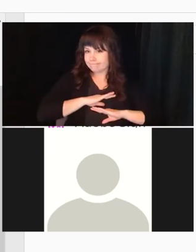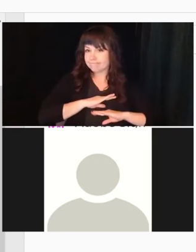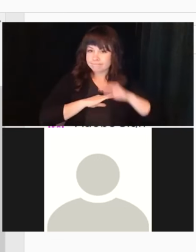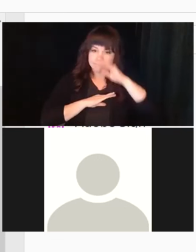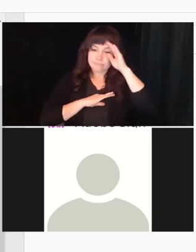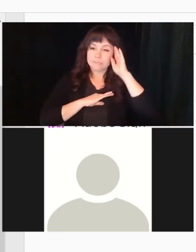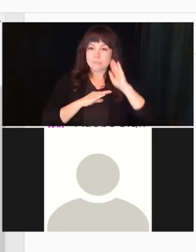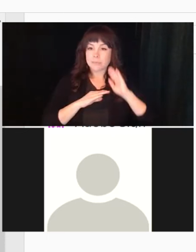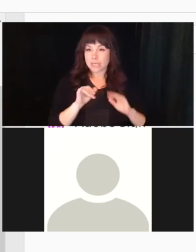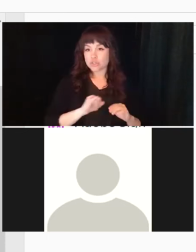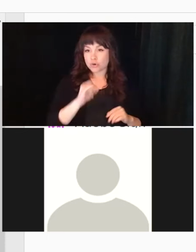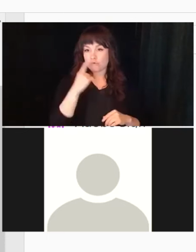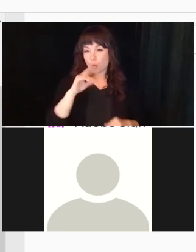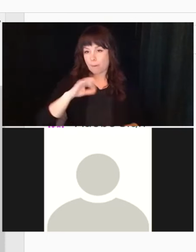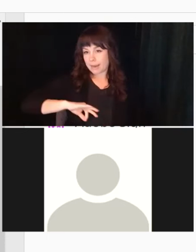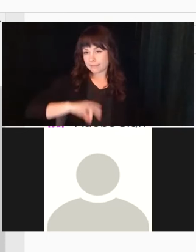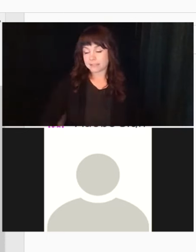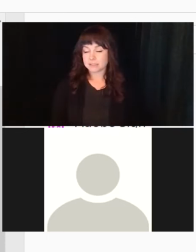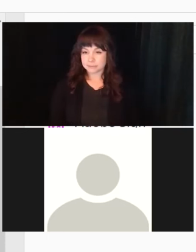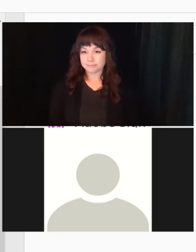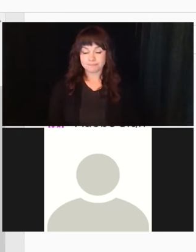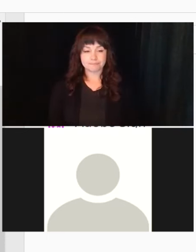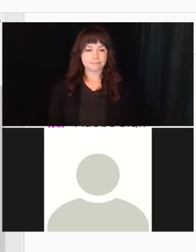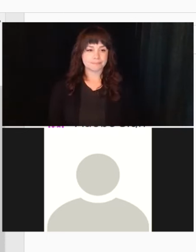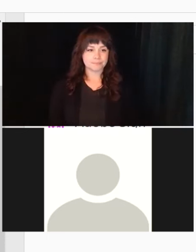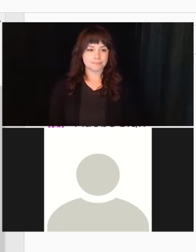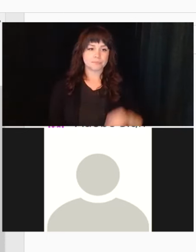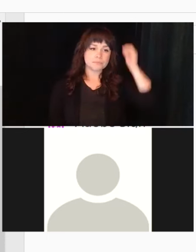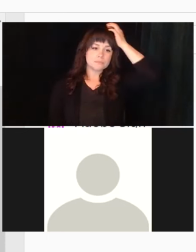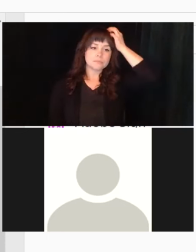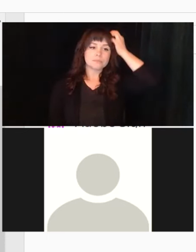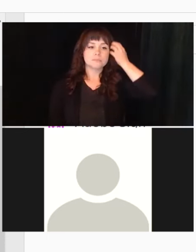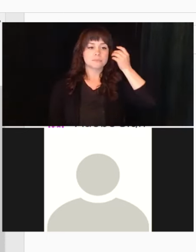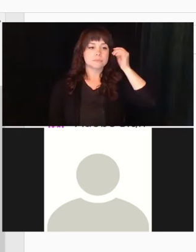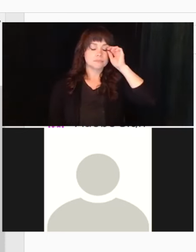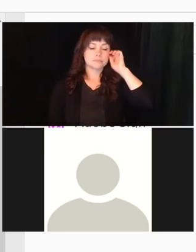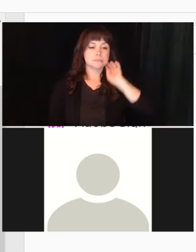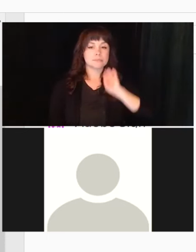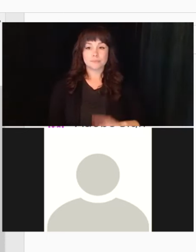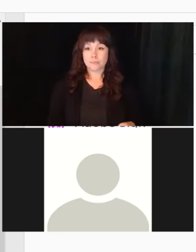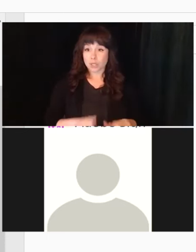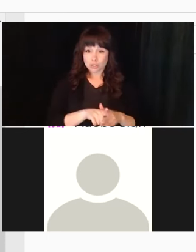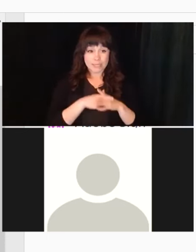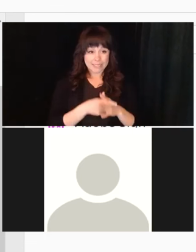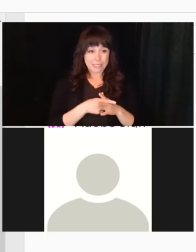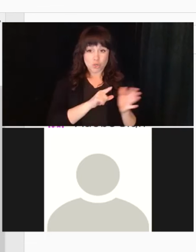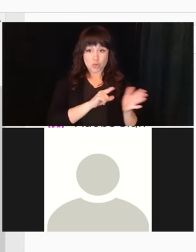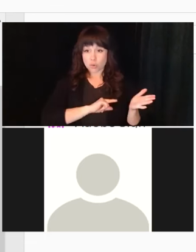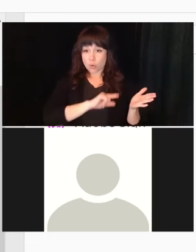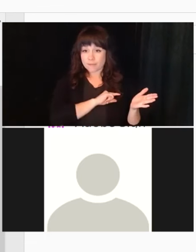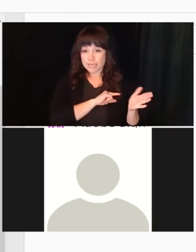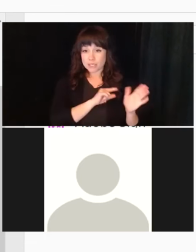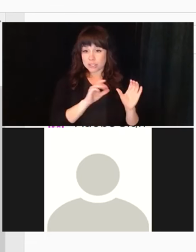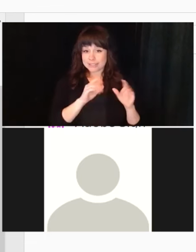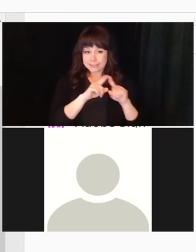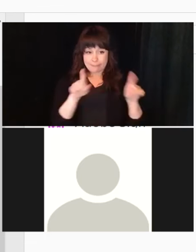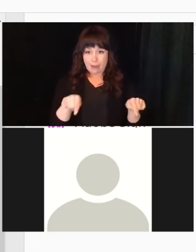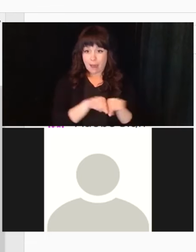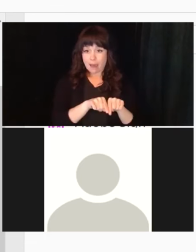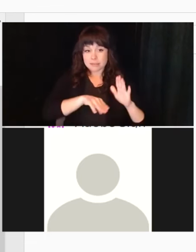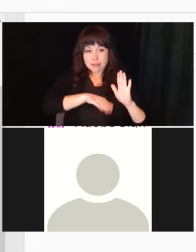for benefits. All right. So in the initial qualifications box at the bottom, I have a link to the